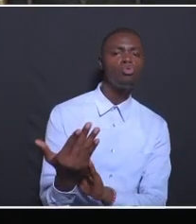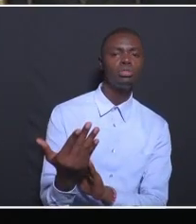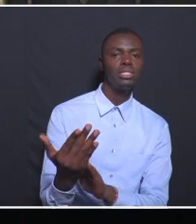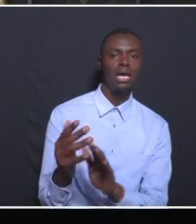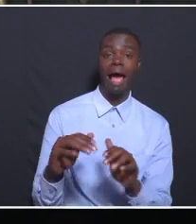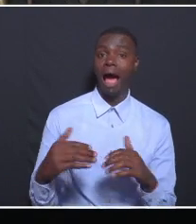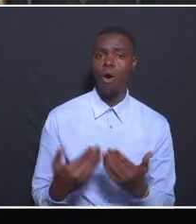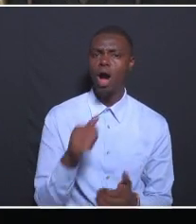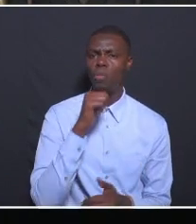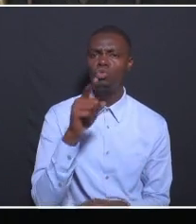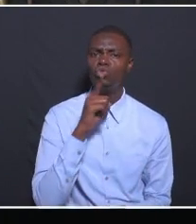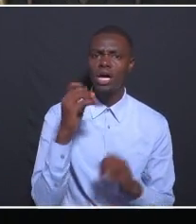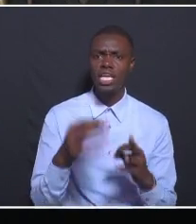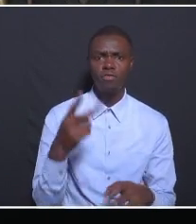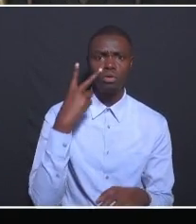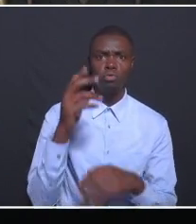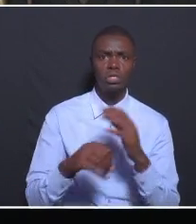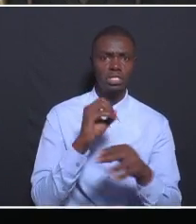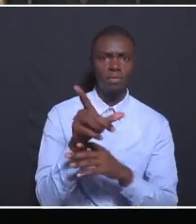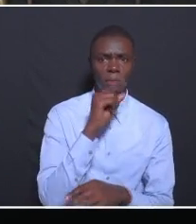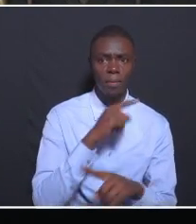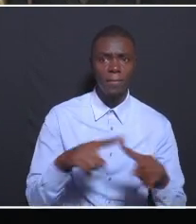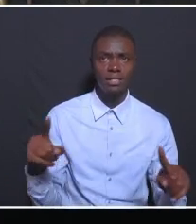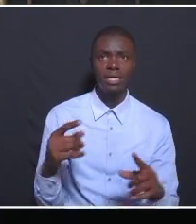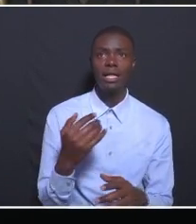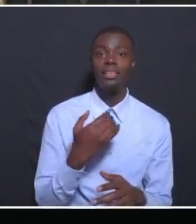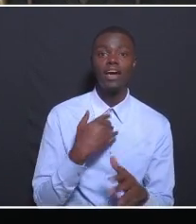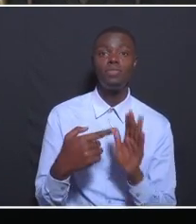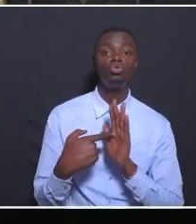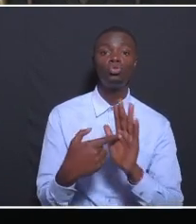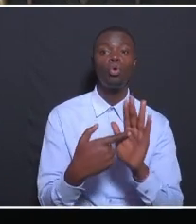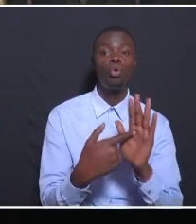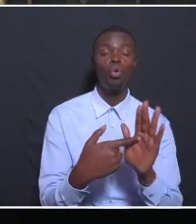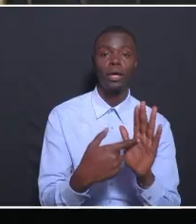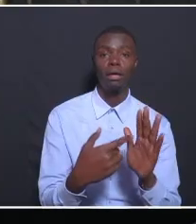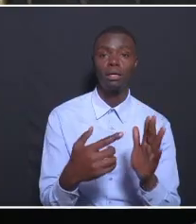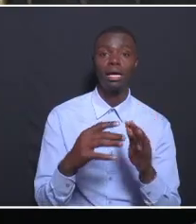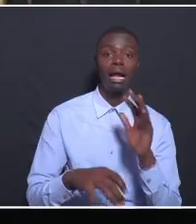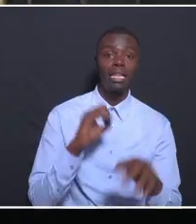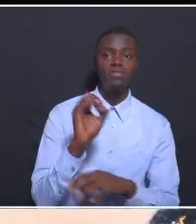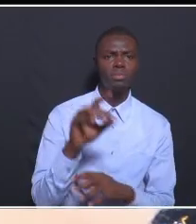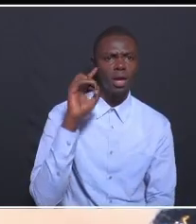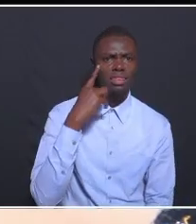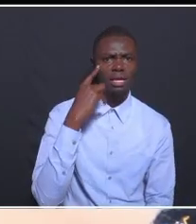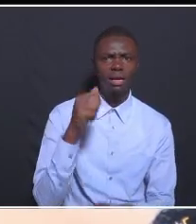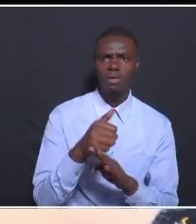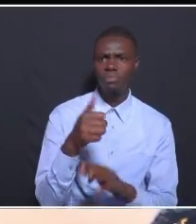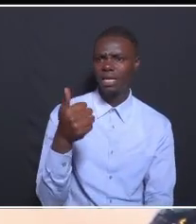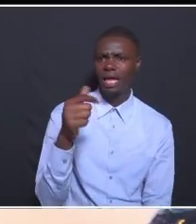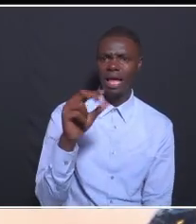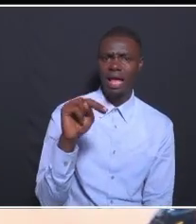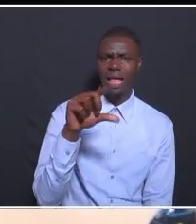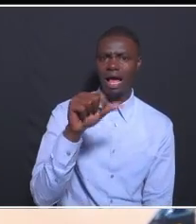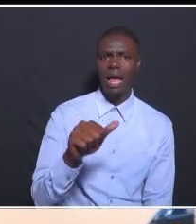I'm not sure if you've watched the film, but they have been showing in the cinemas. I think Anga Cinema